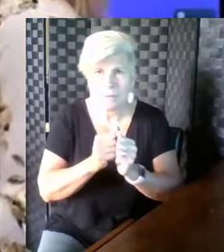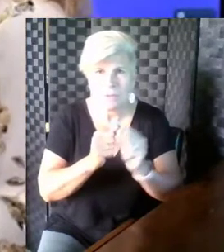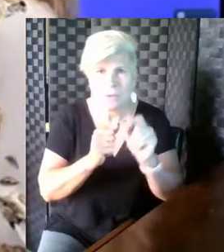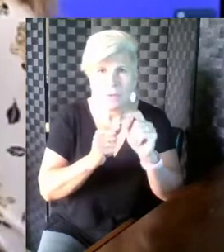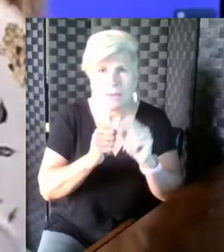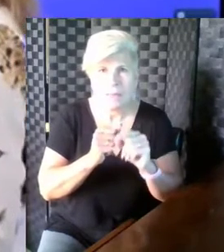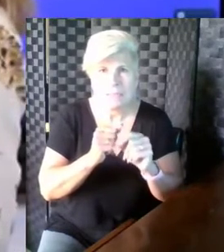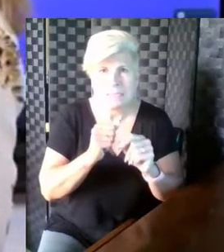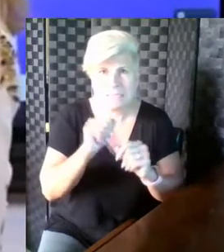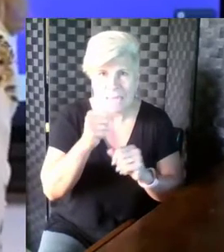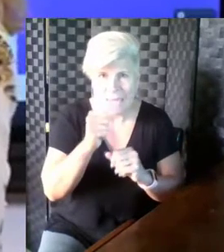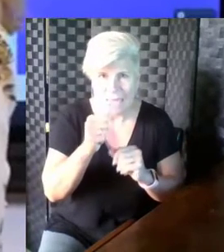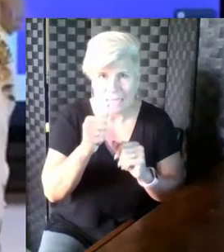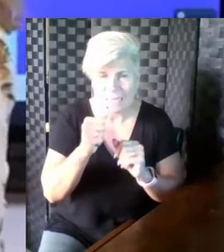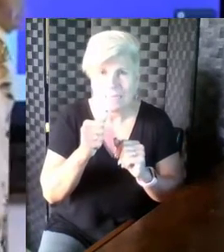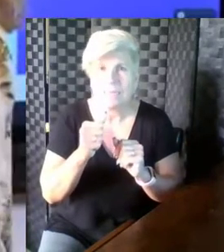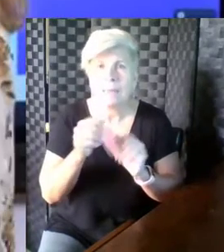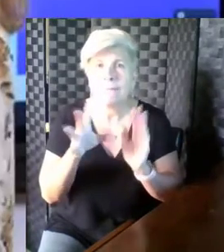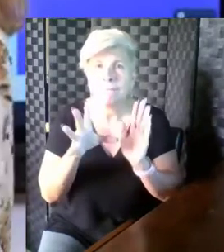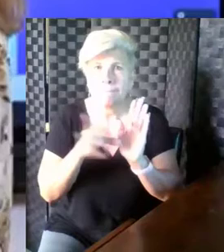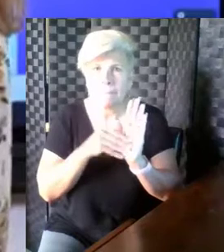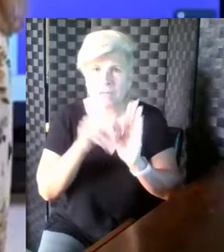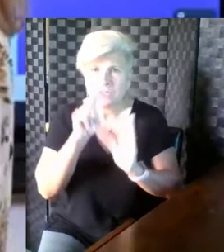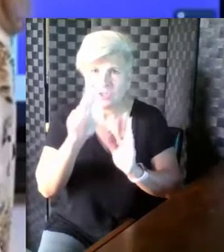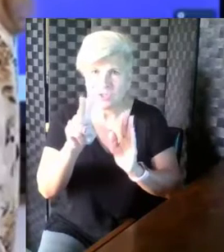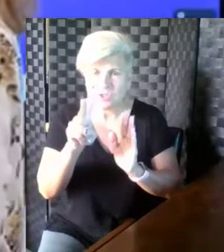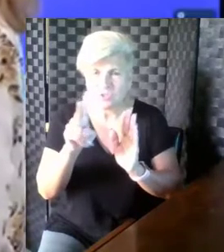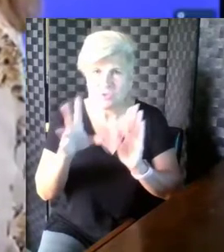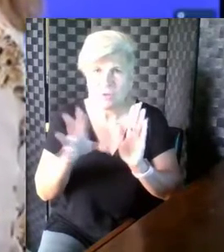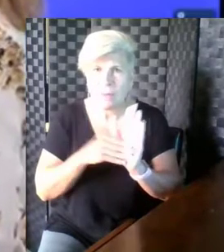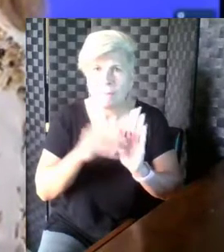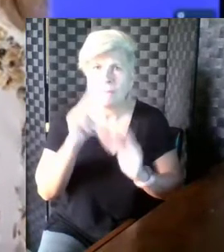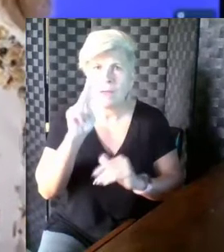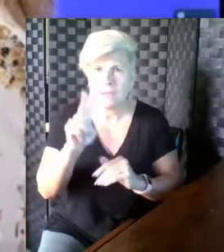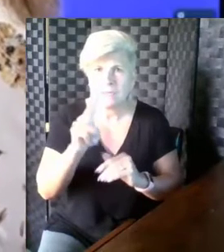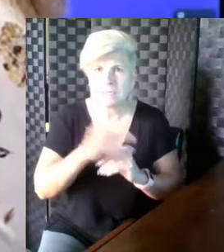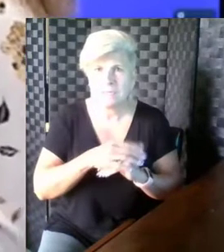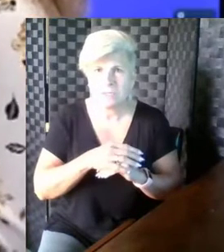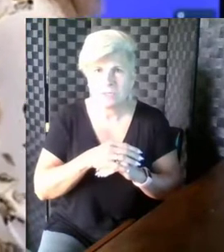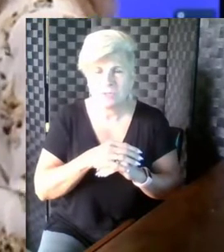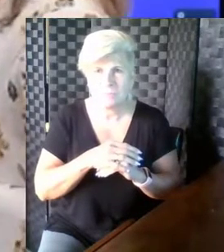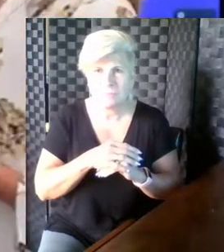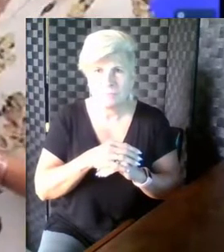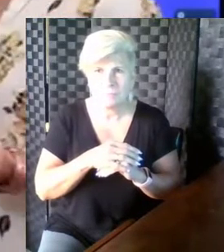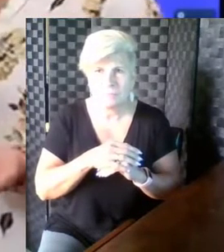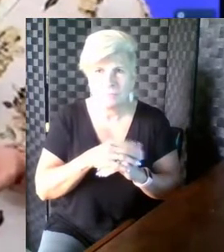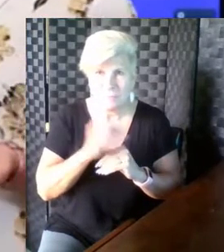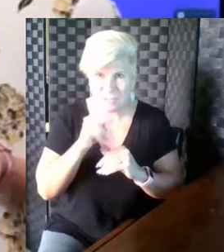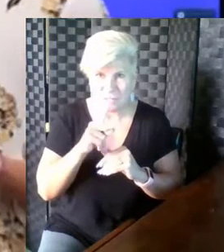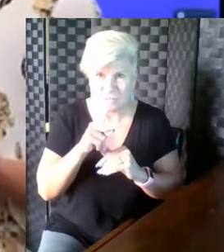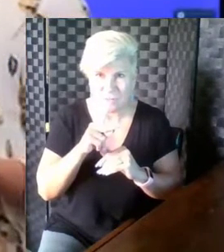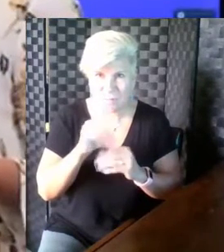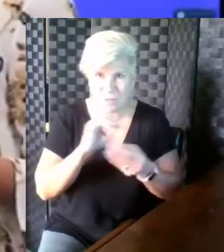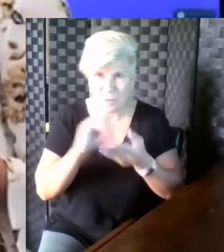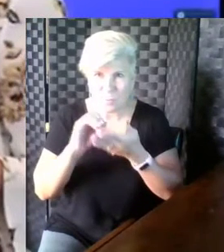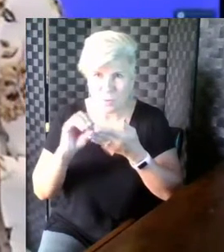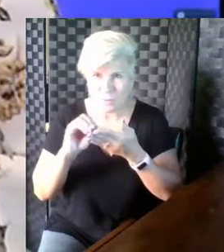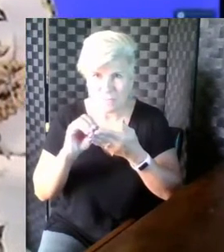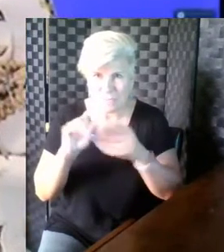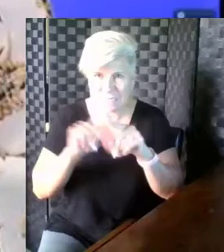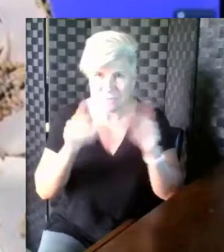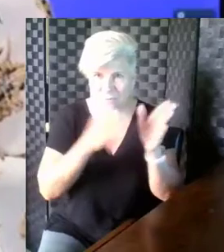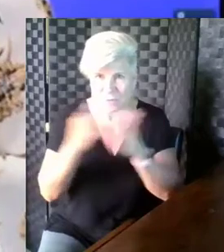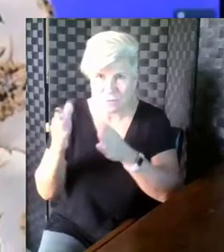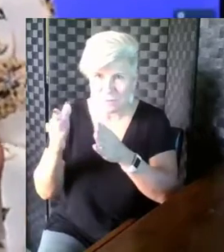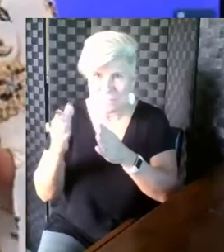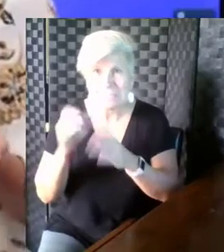my answer. So I've got 10 plus 2 plus 2. Is it okay that I wrote those in a different